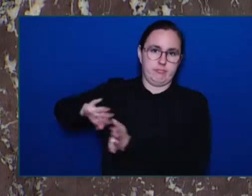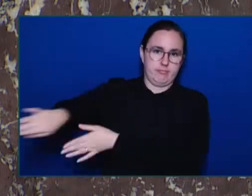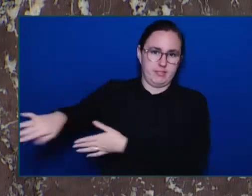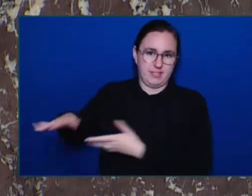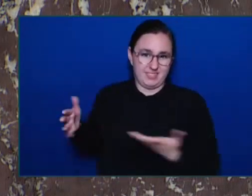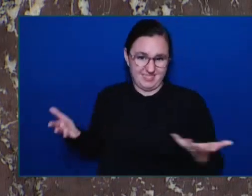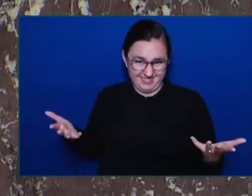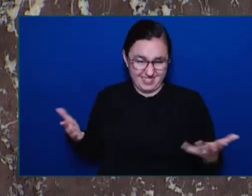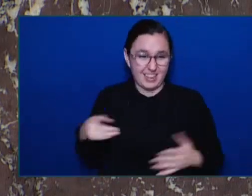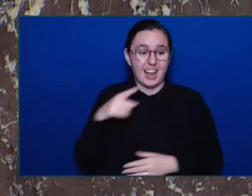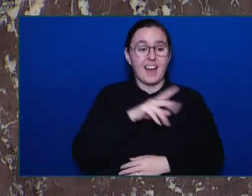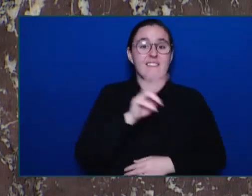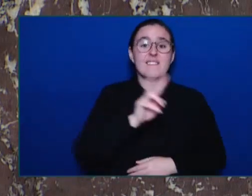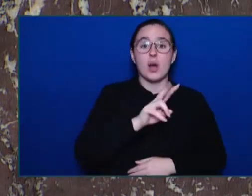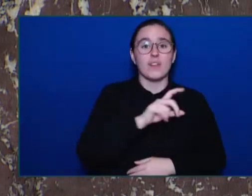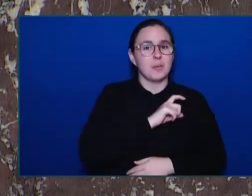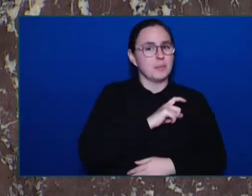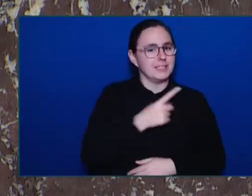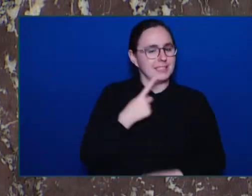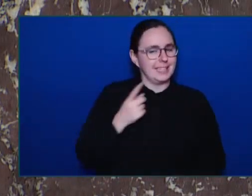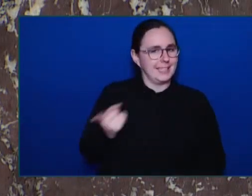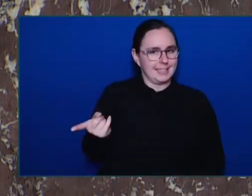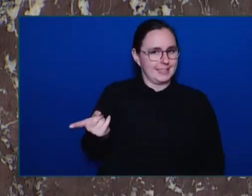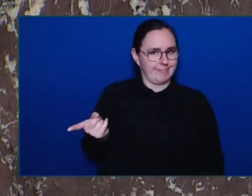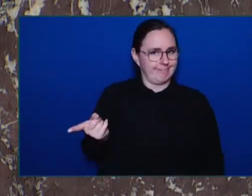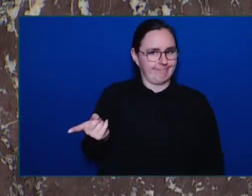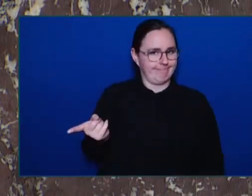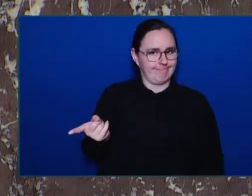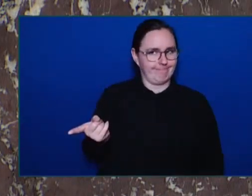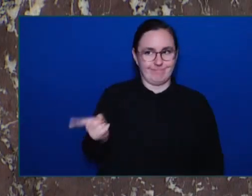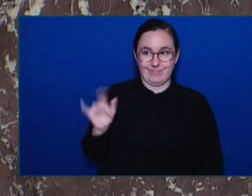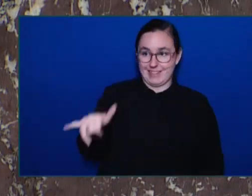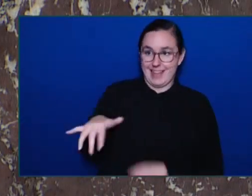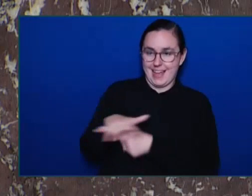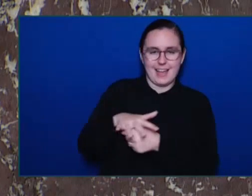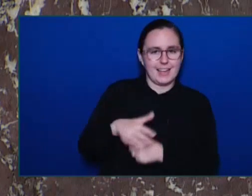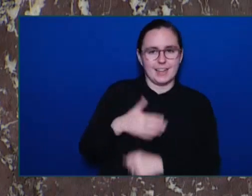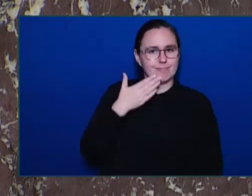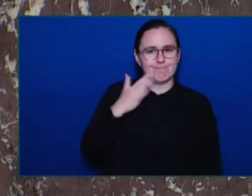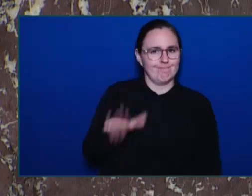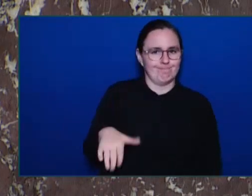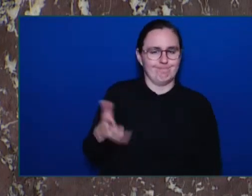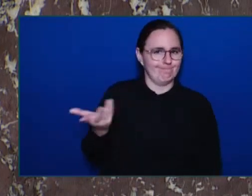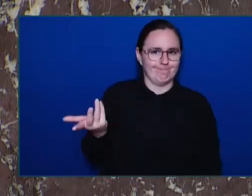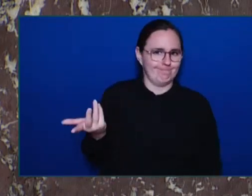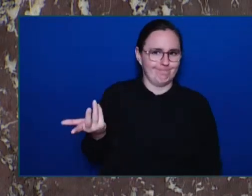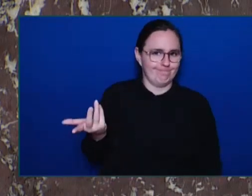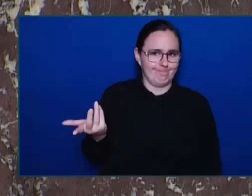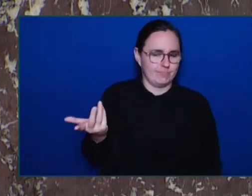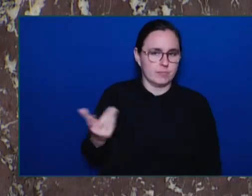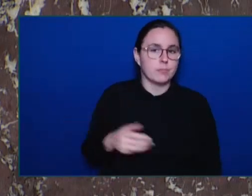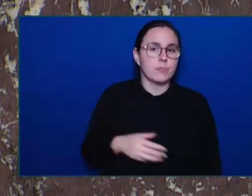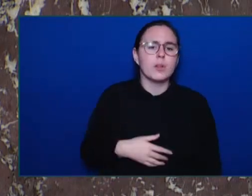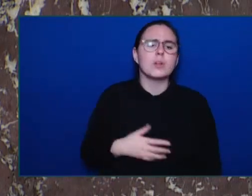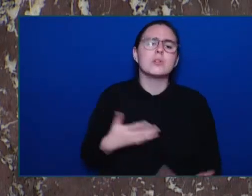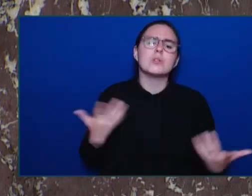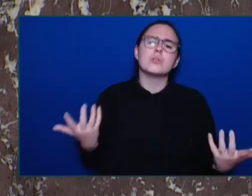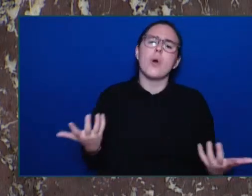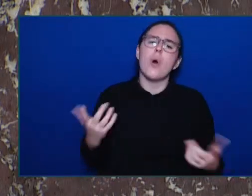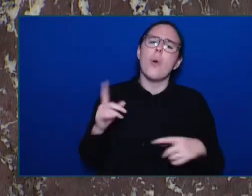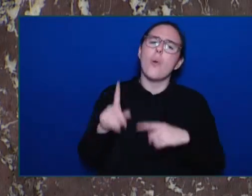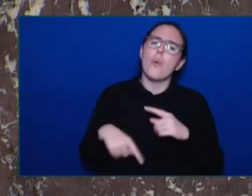Premier stop warehousing vulnerable people in unsafe conditions that only create more violence and make